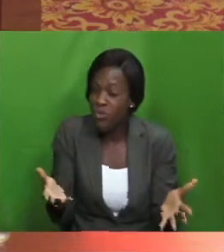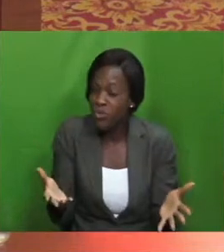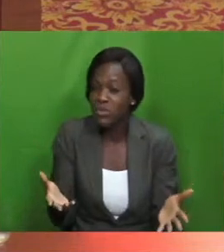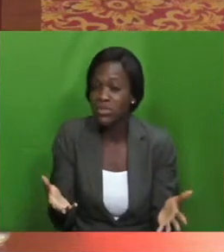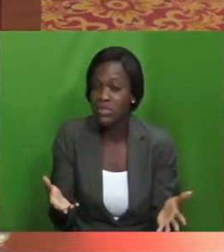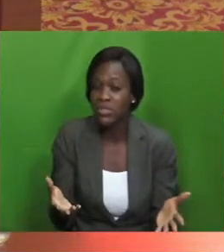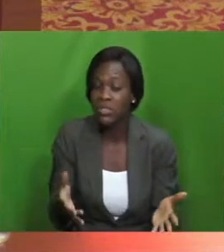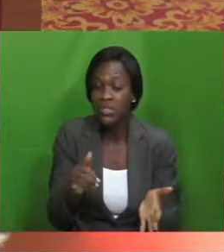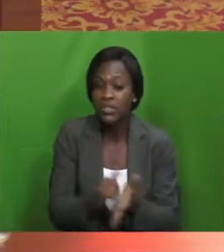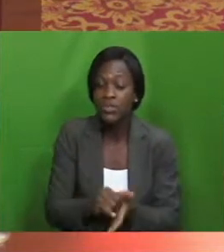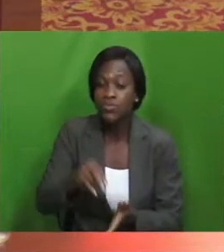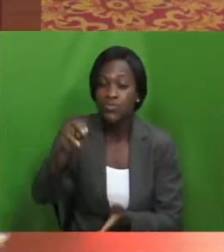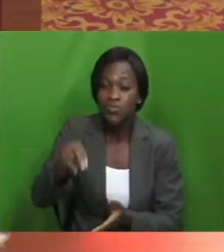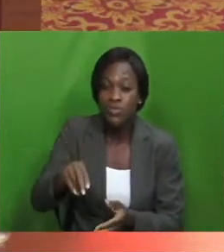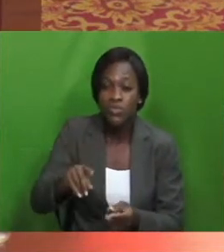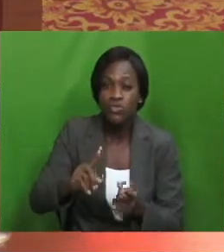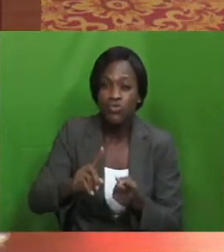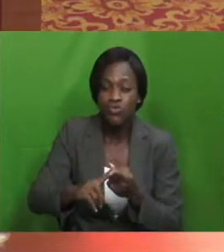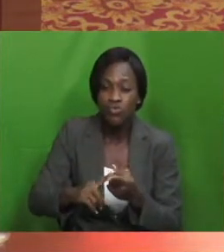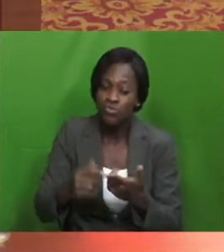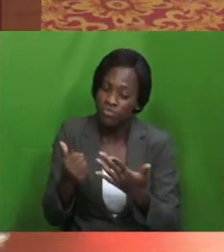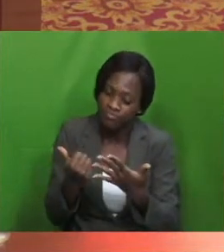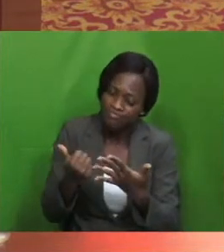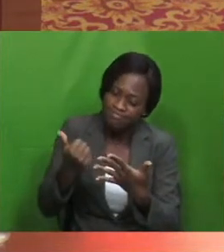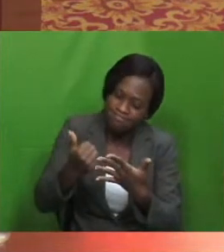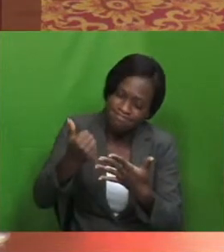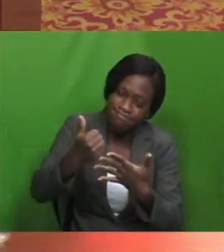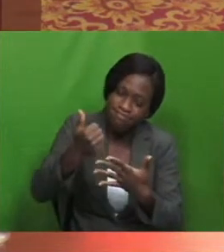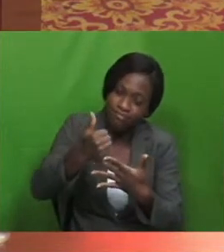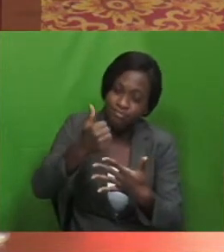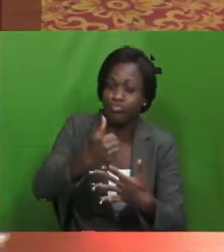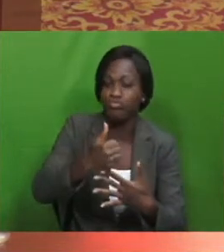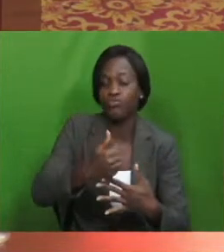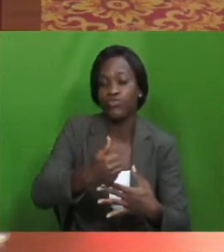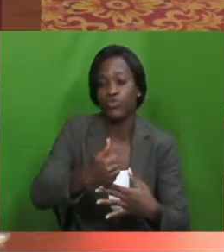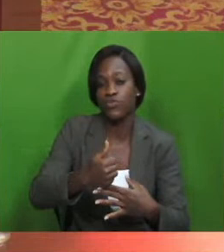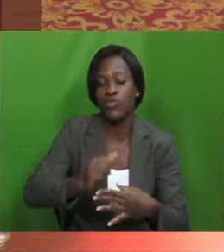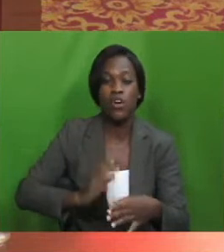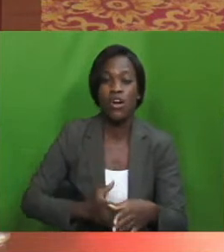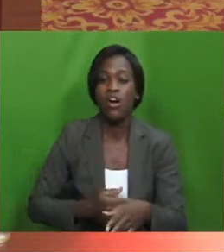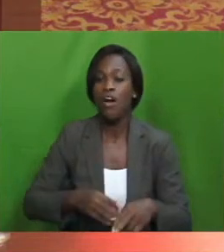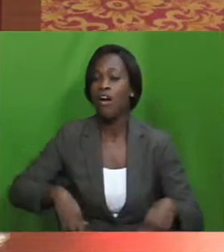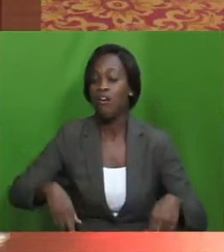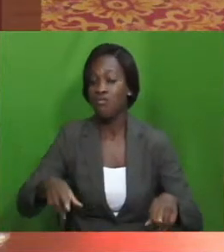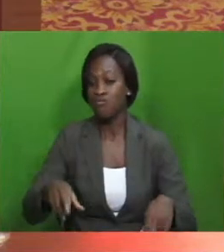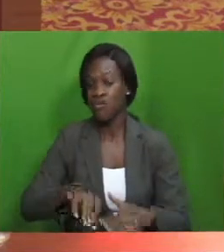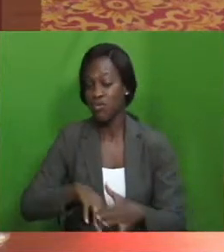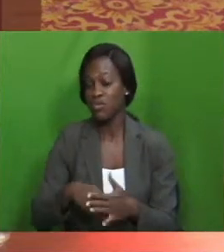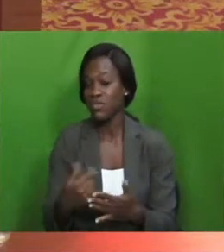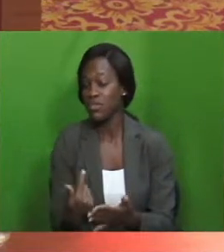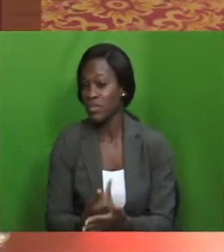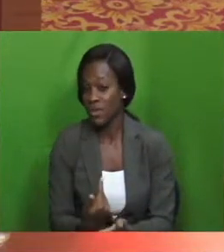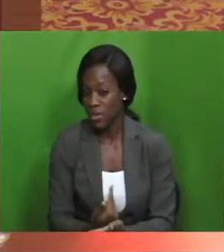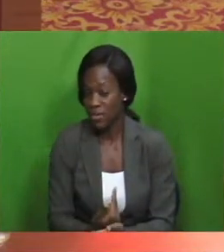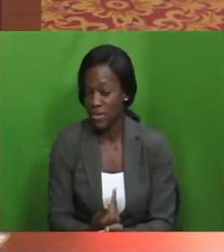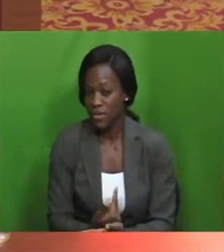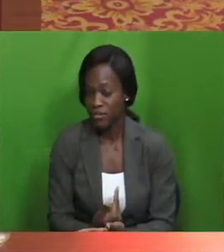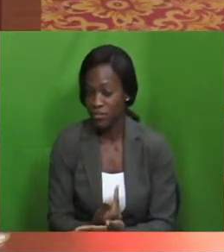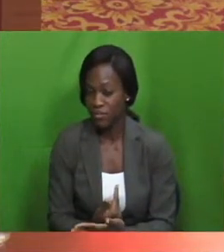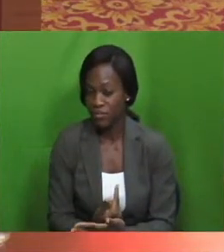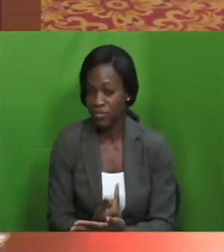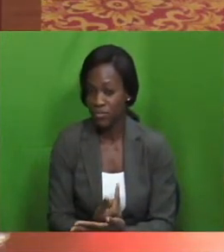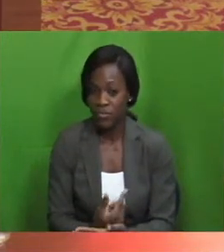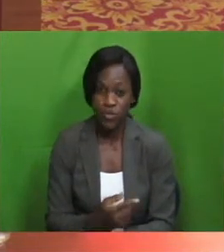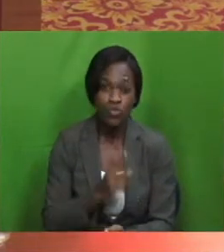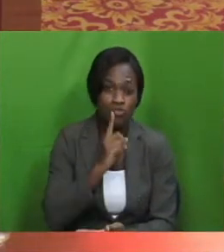we need to up our game in road construction. The Speaker, Ghana indeed is bouncing